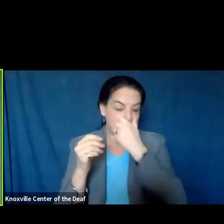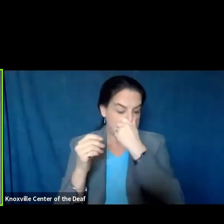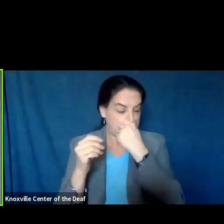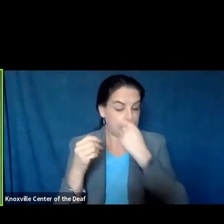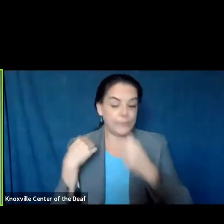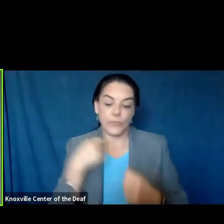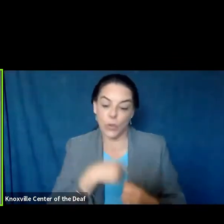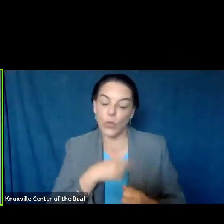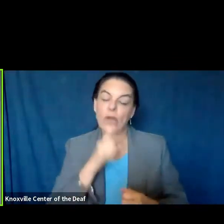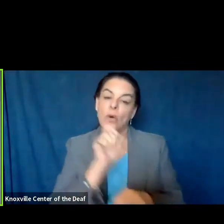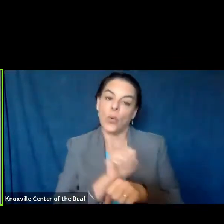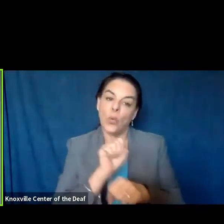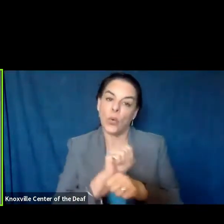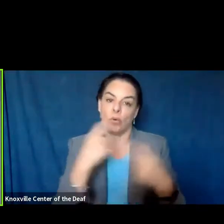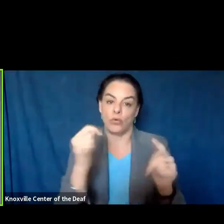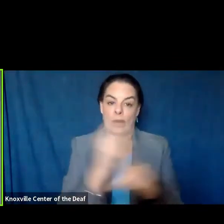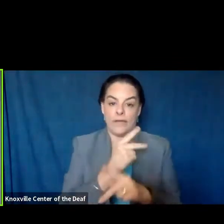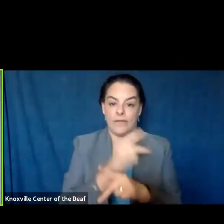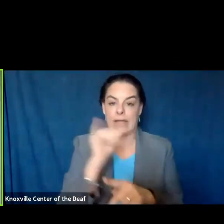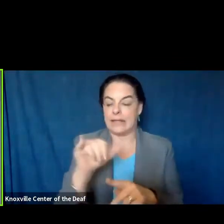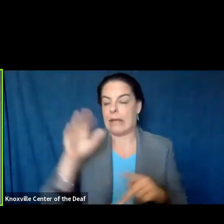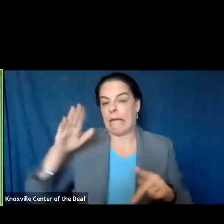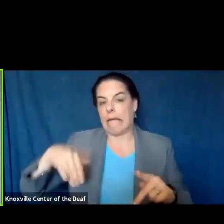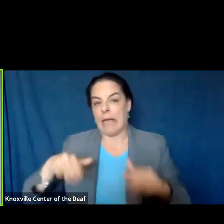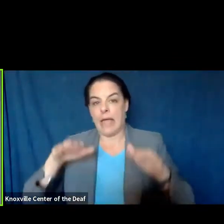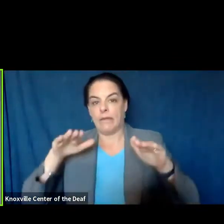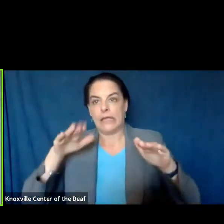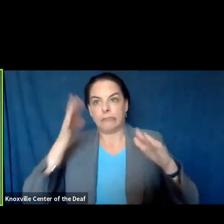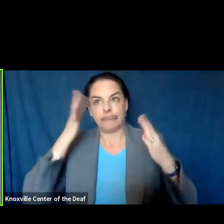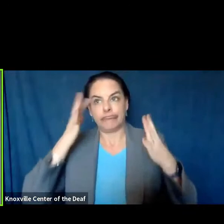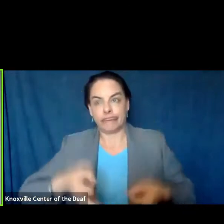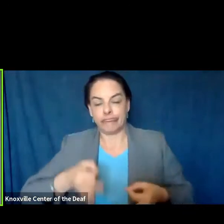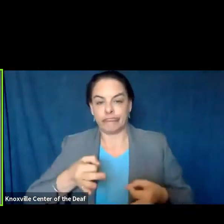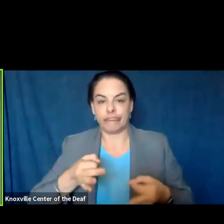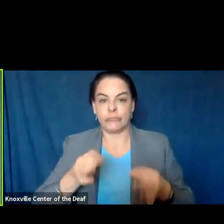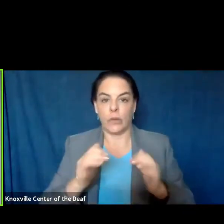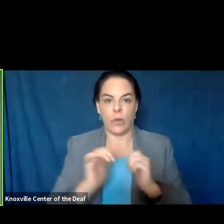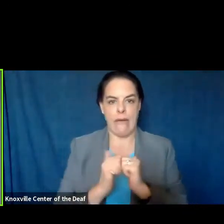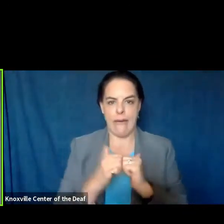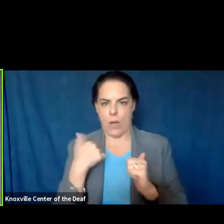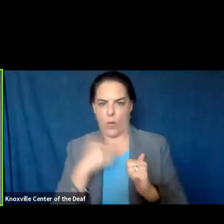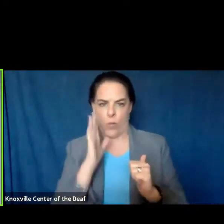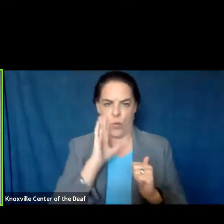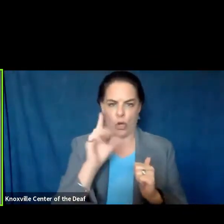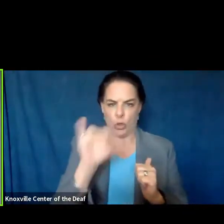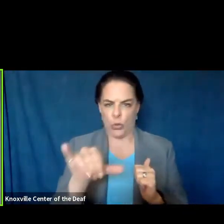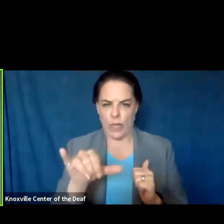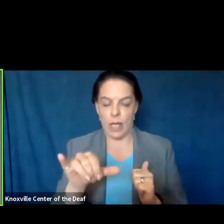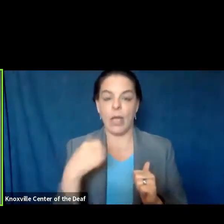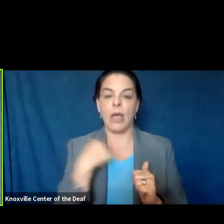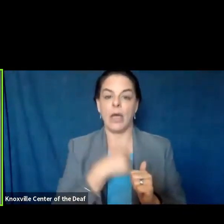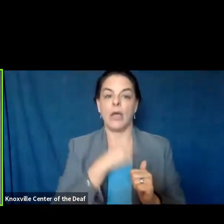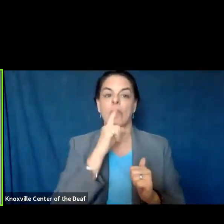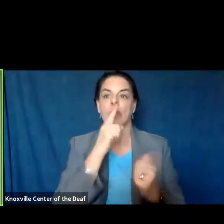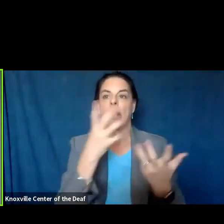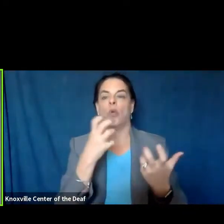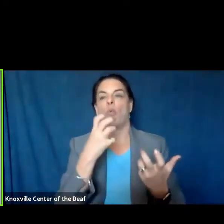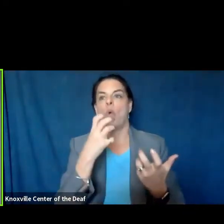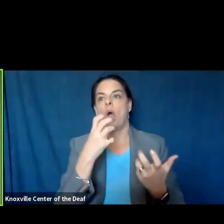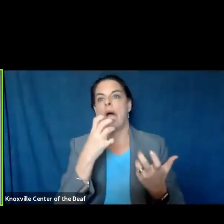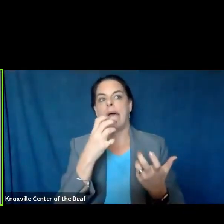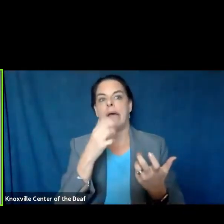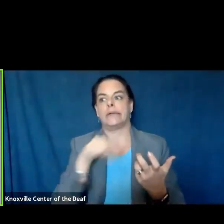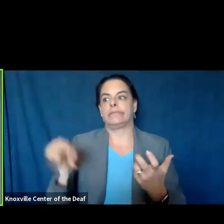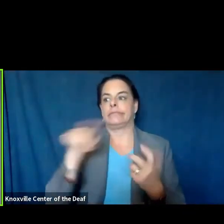we're working on that. We haven't settled on a final decision on how we're going to do that yet. We really wanted to get the input from the